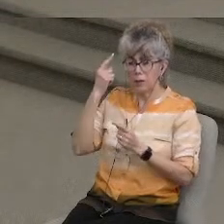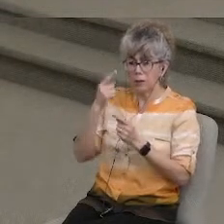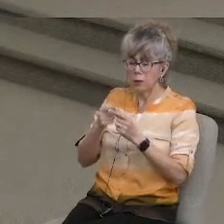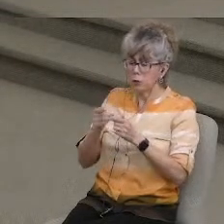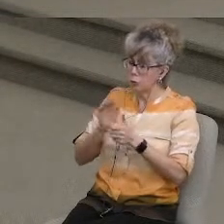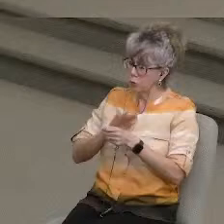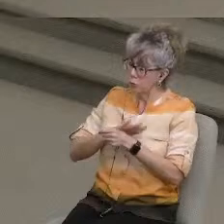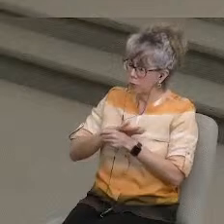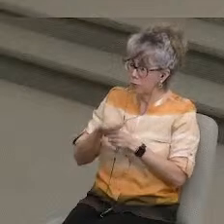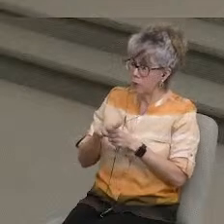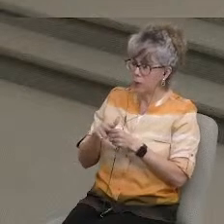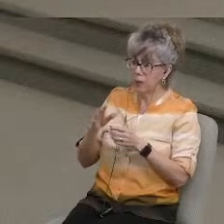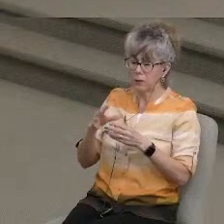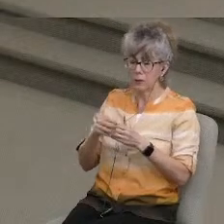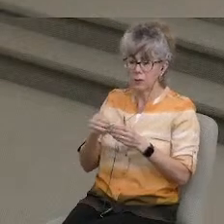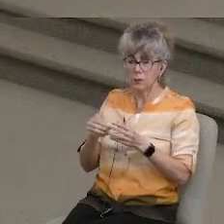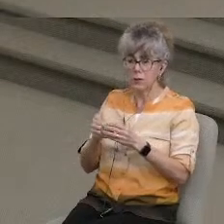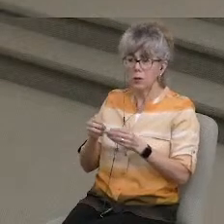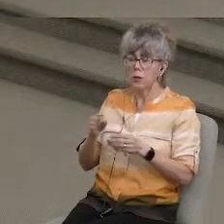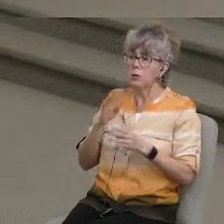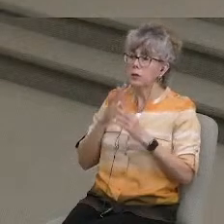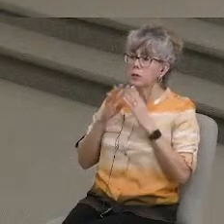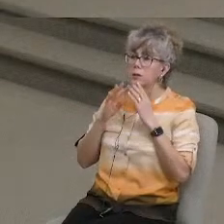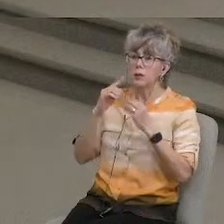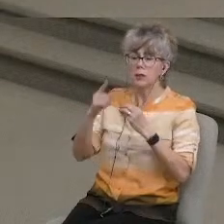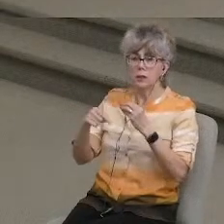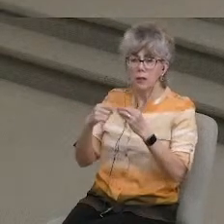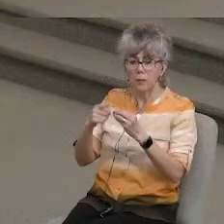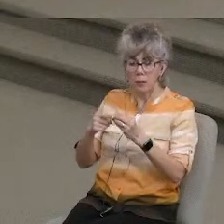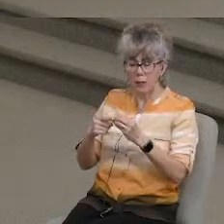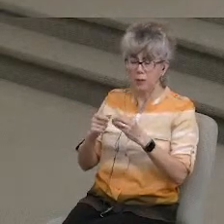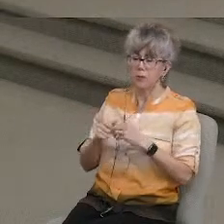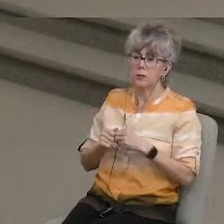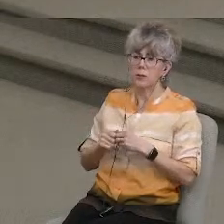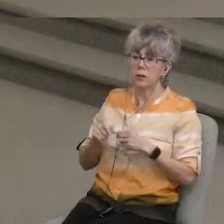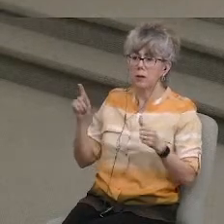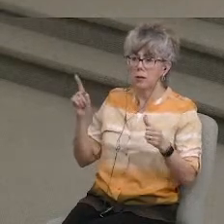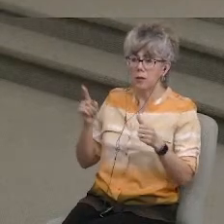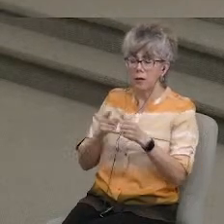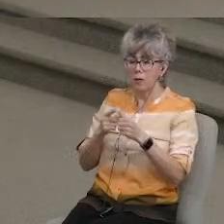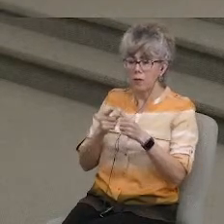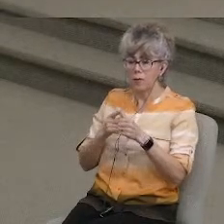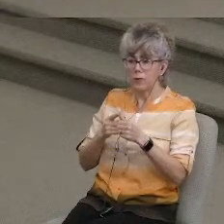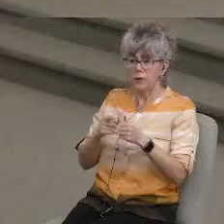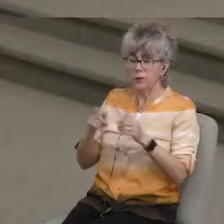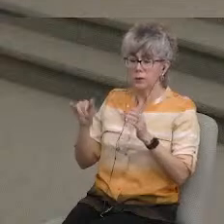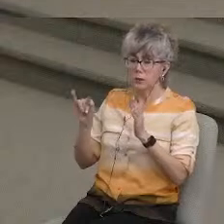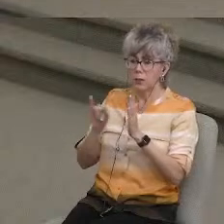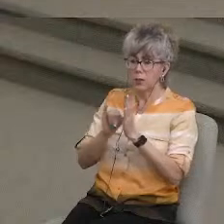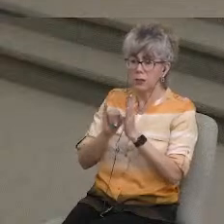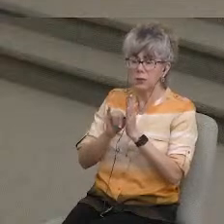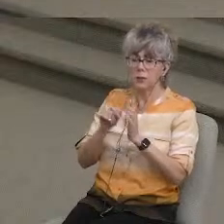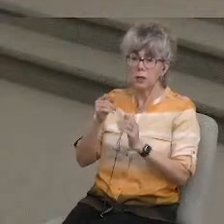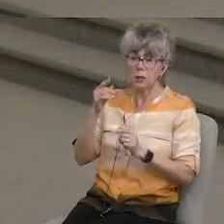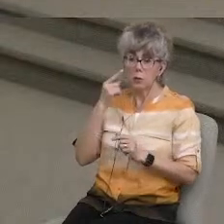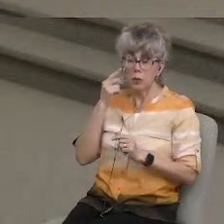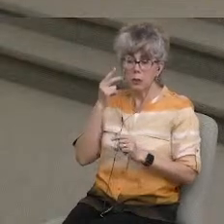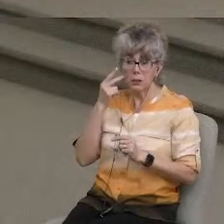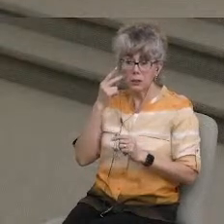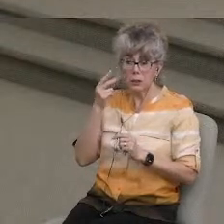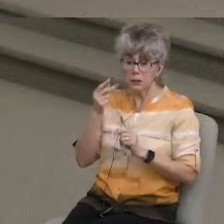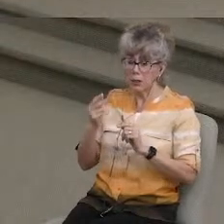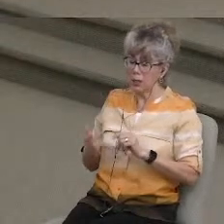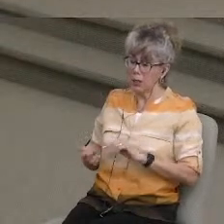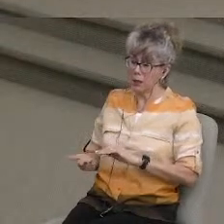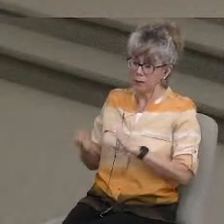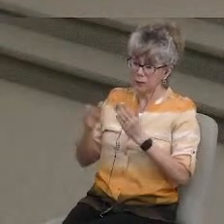this story that we're talking about, and you'll see how we summarize that. The first image that we see in this death,